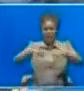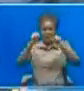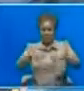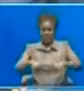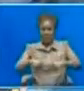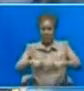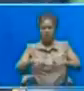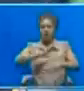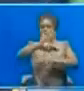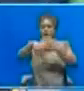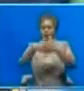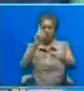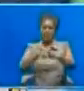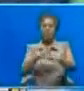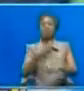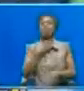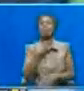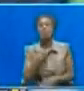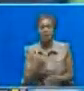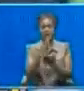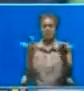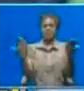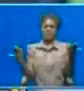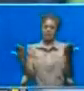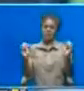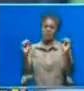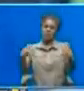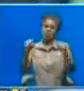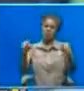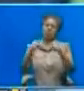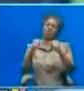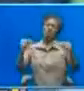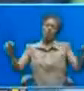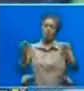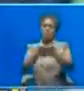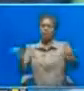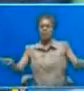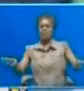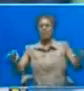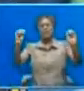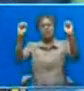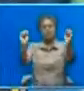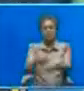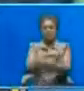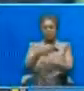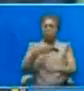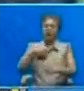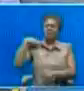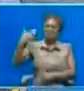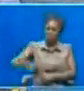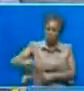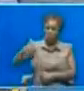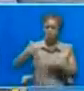agreements at all times. We want something which is going to last for eternity. We cannot be perennial